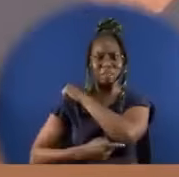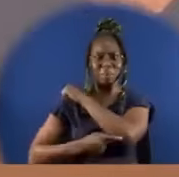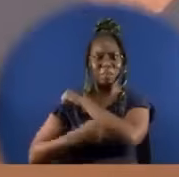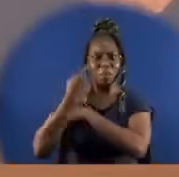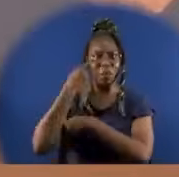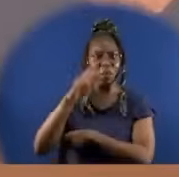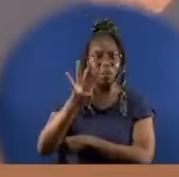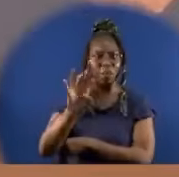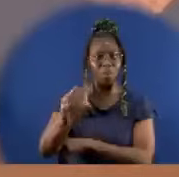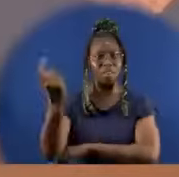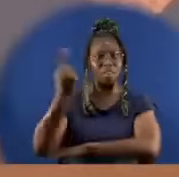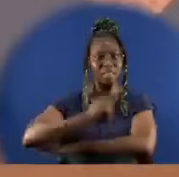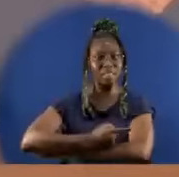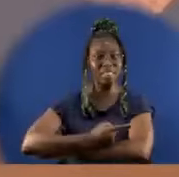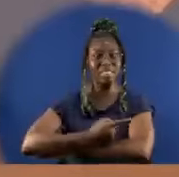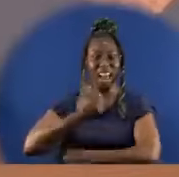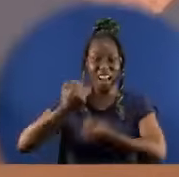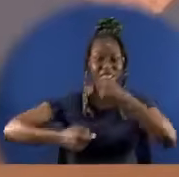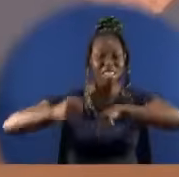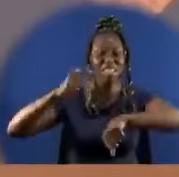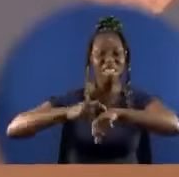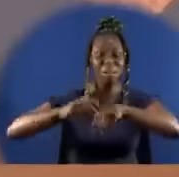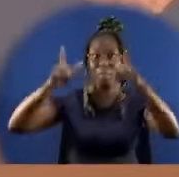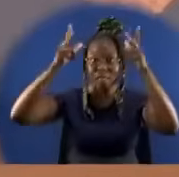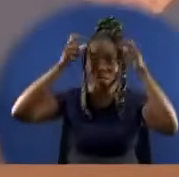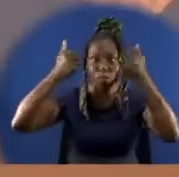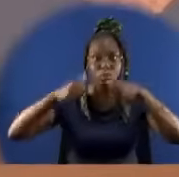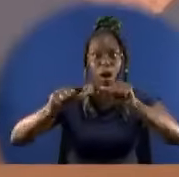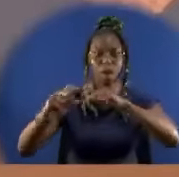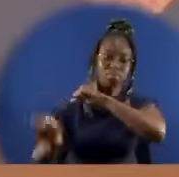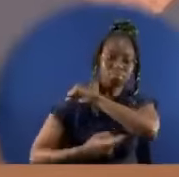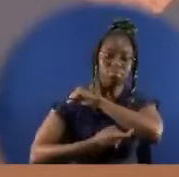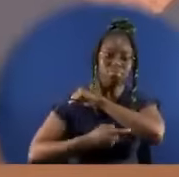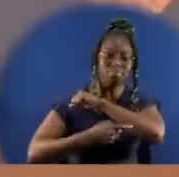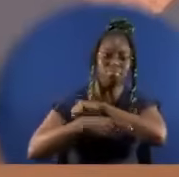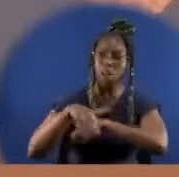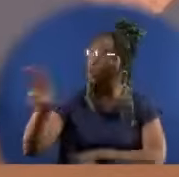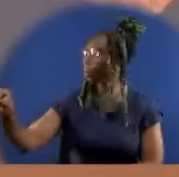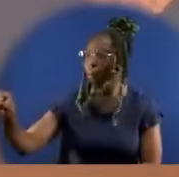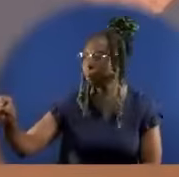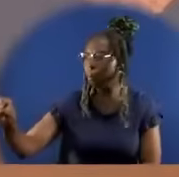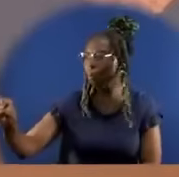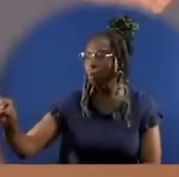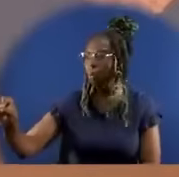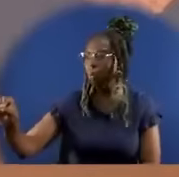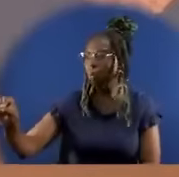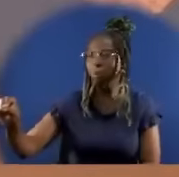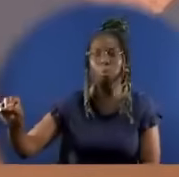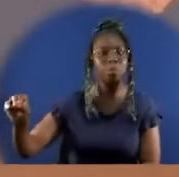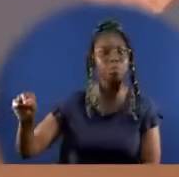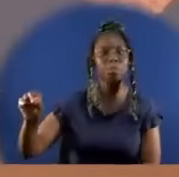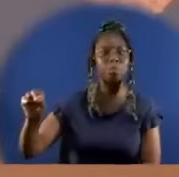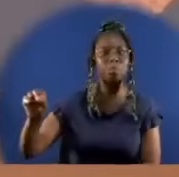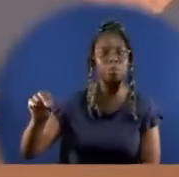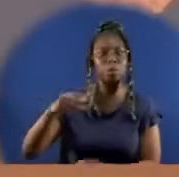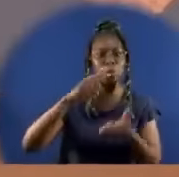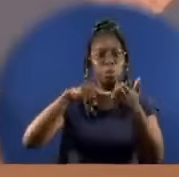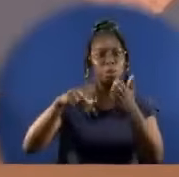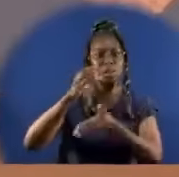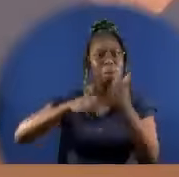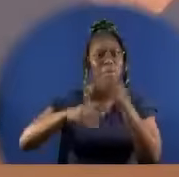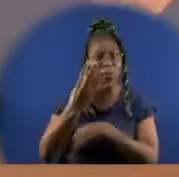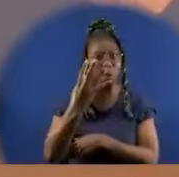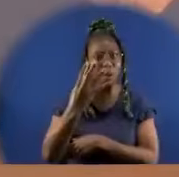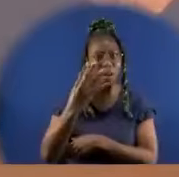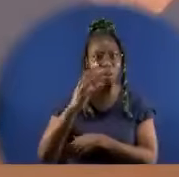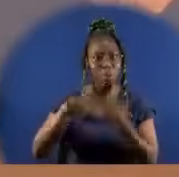there, every time the devil tries to tempt him, Jesus whips him with the word. Read it, chapter 4. Read it when you get